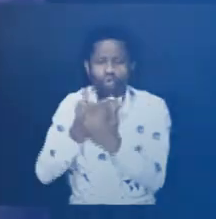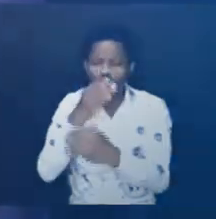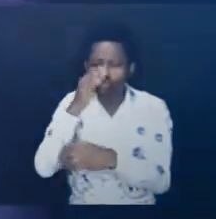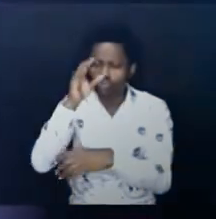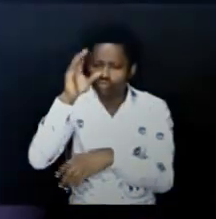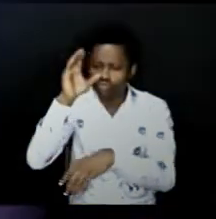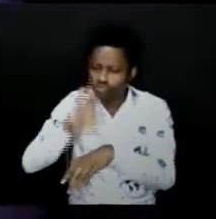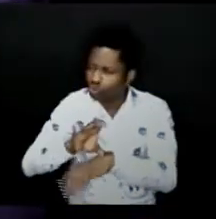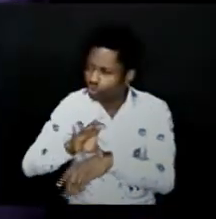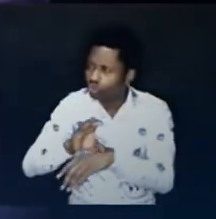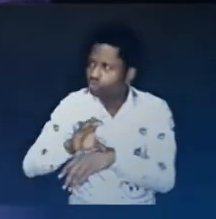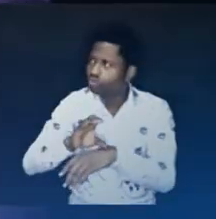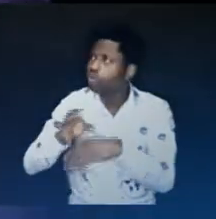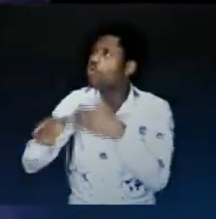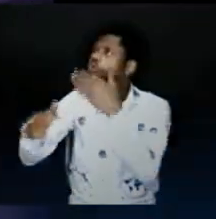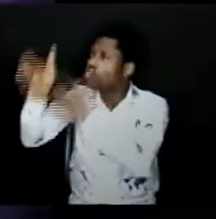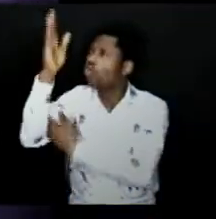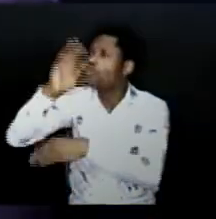in